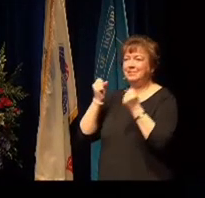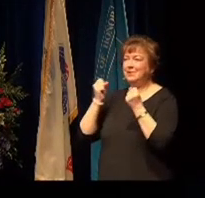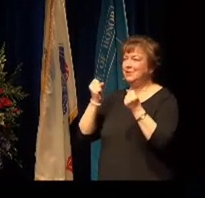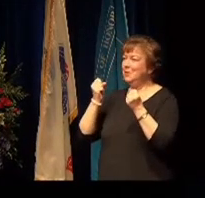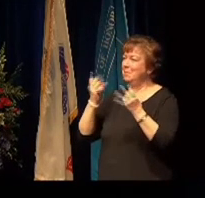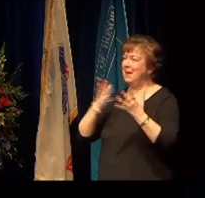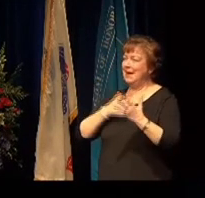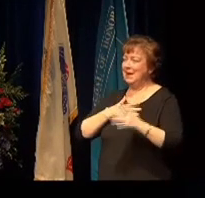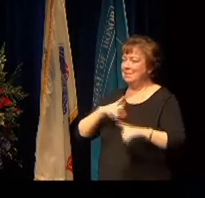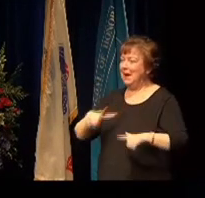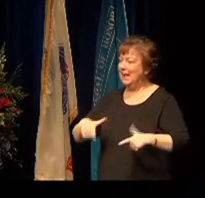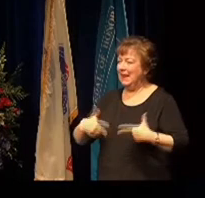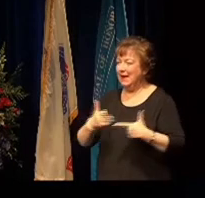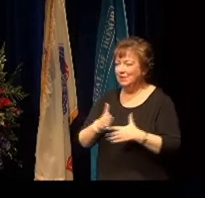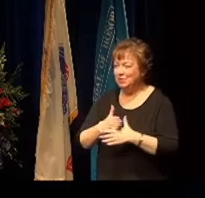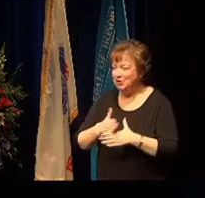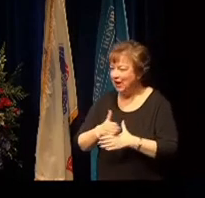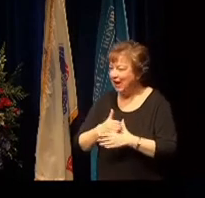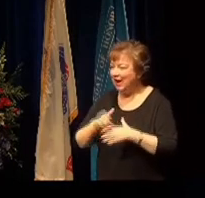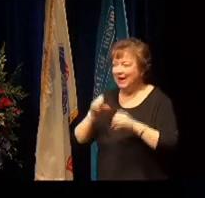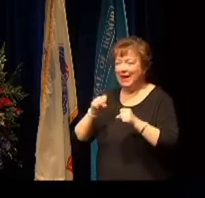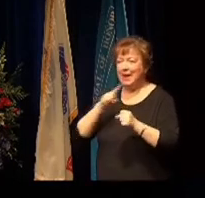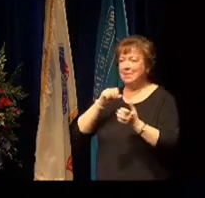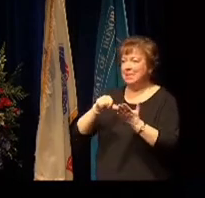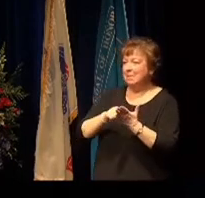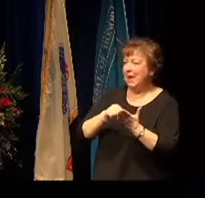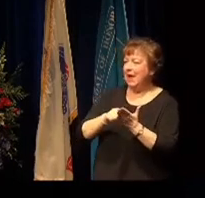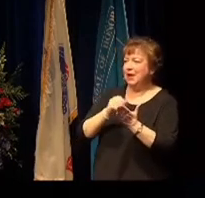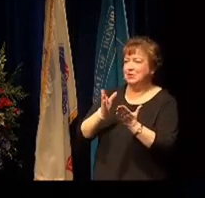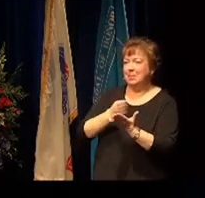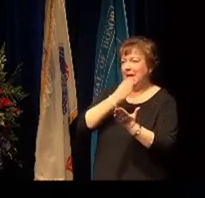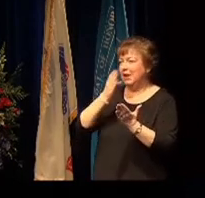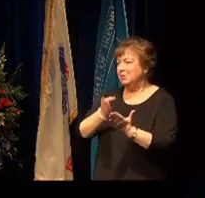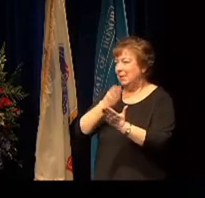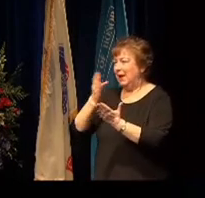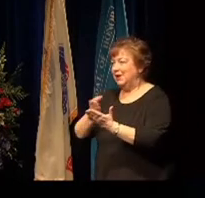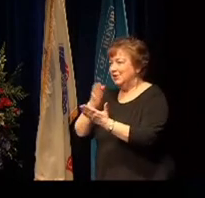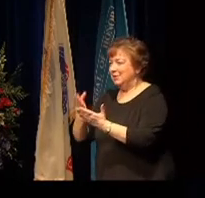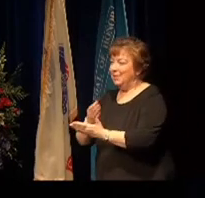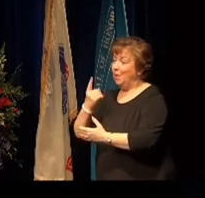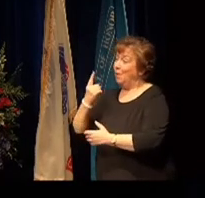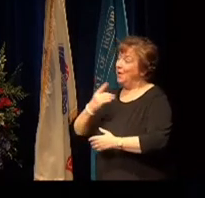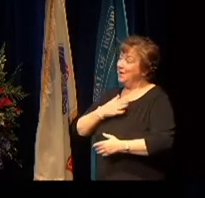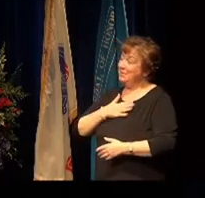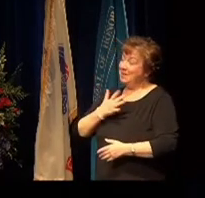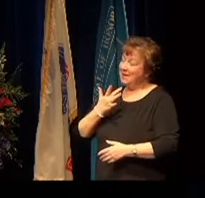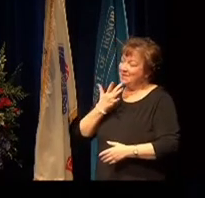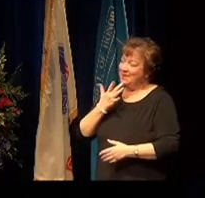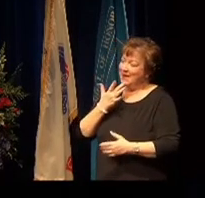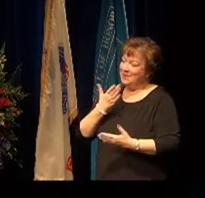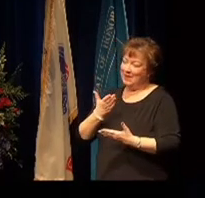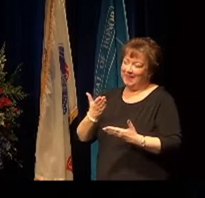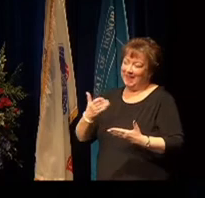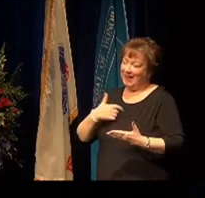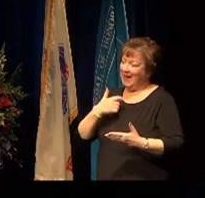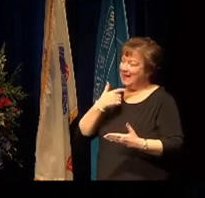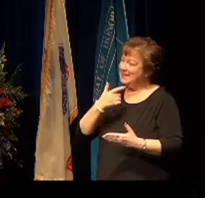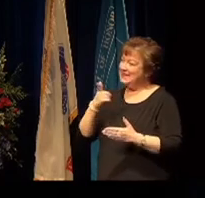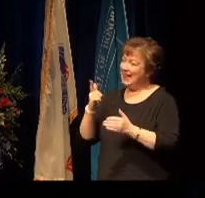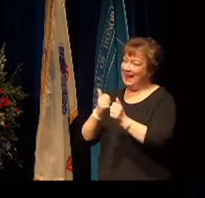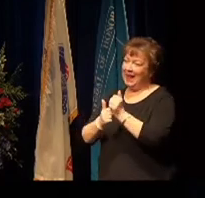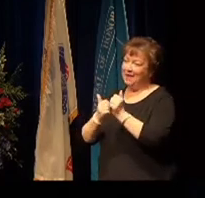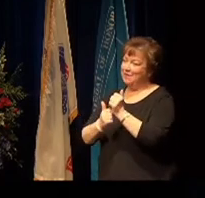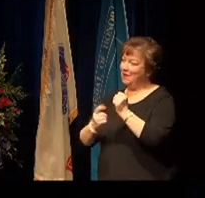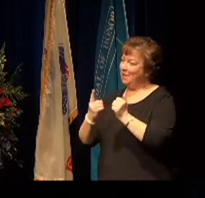you. I would have page upon page upon page. But one of my favorites, and I tell everybody this story who'll